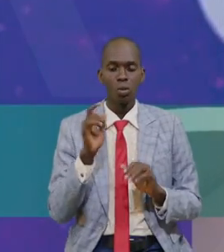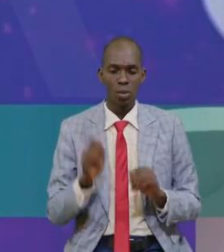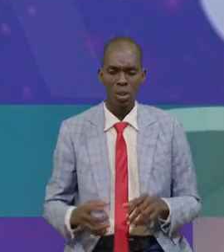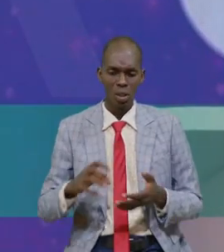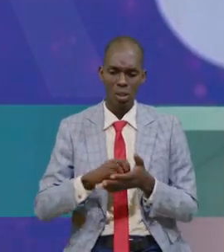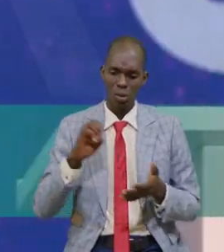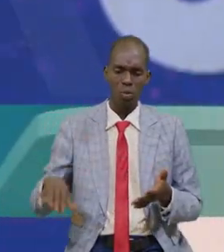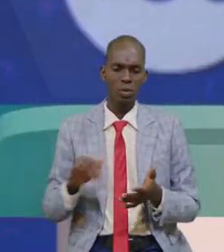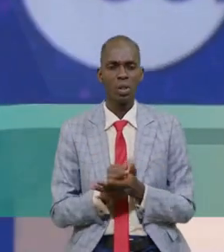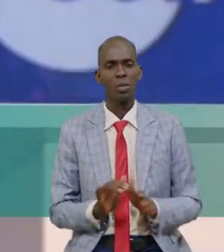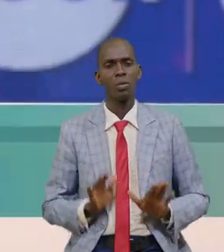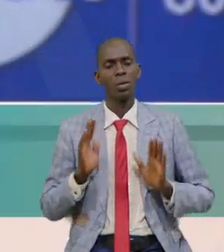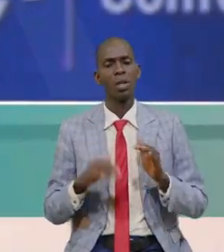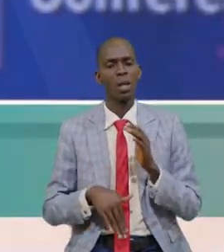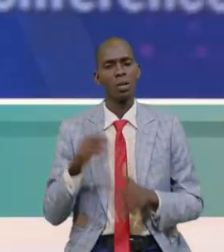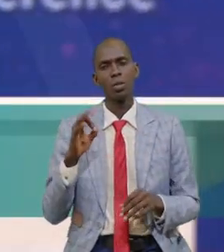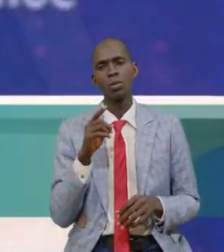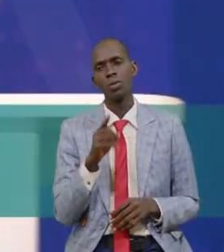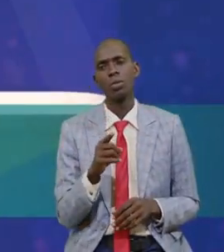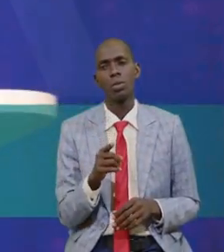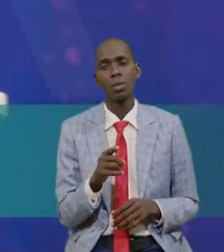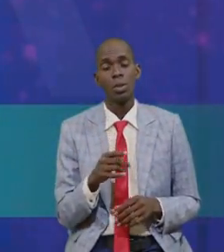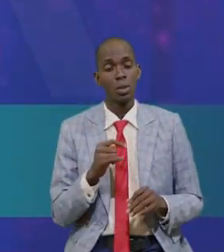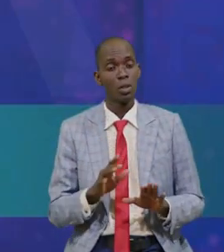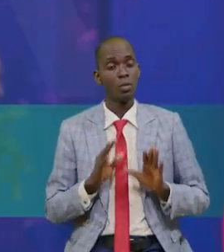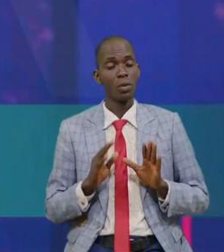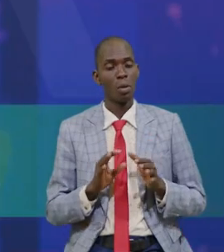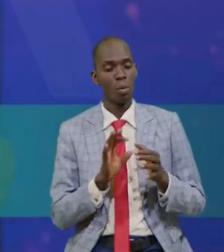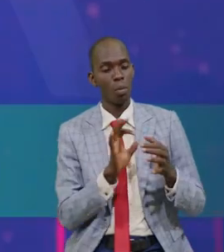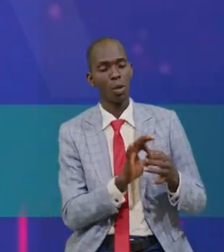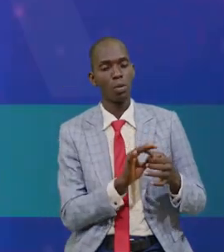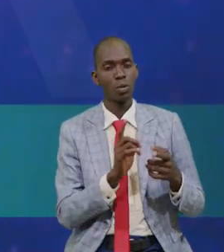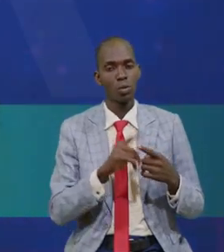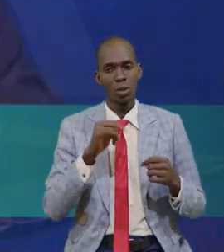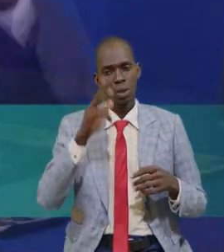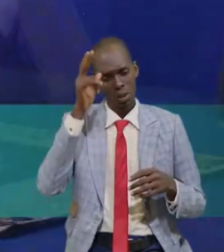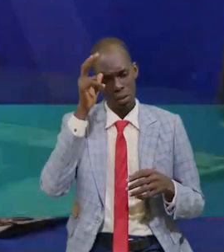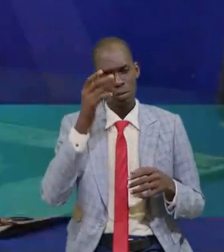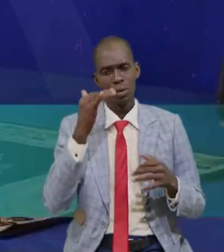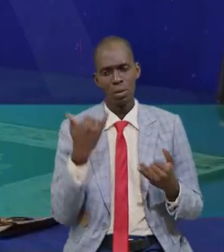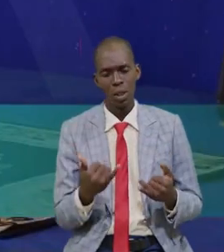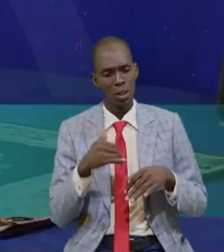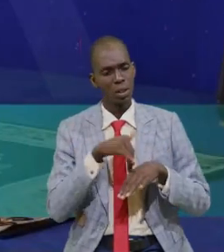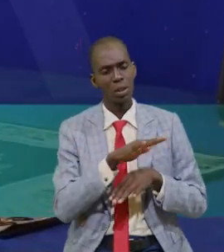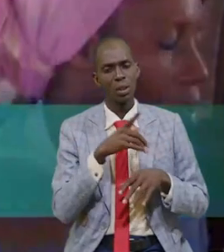away. It belongs to the devil. Send it back to the